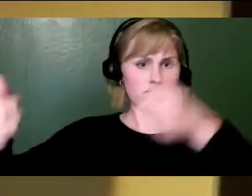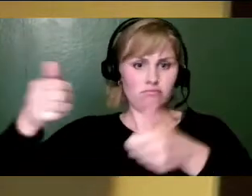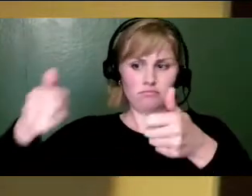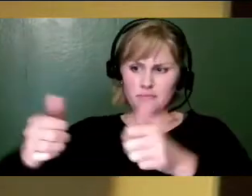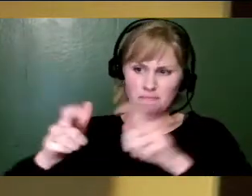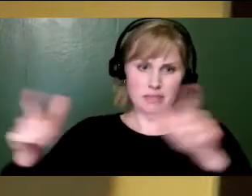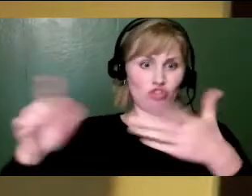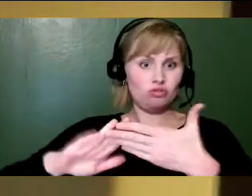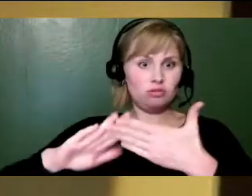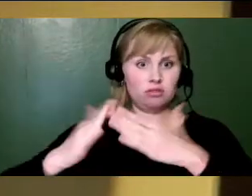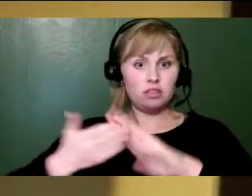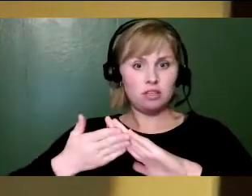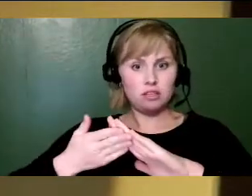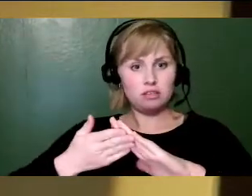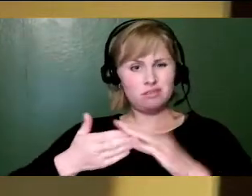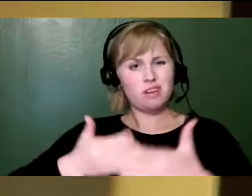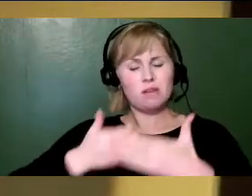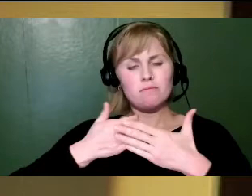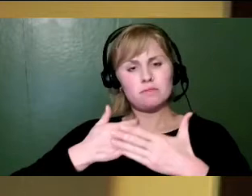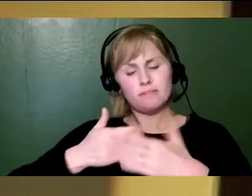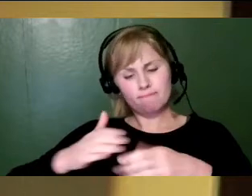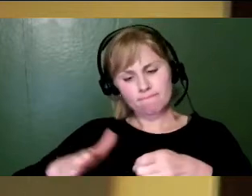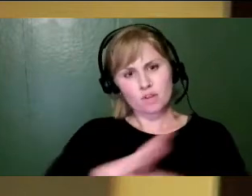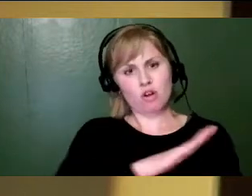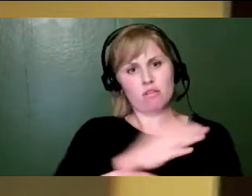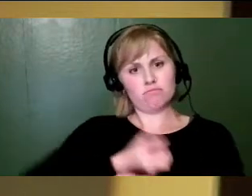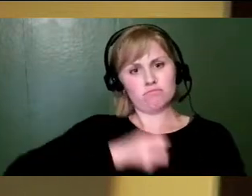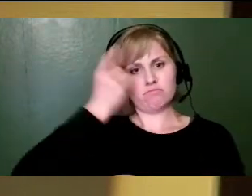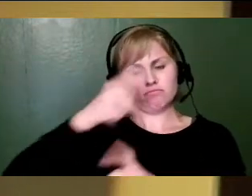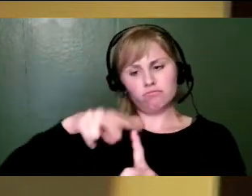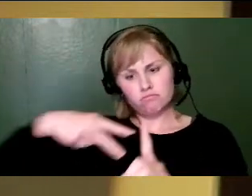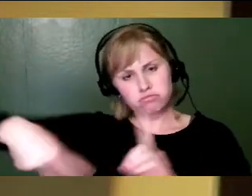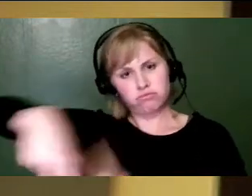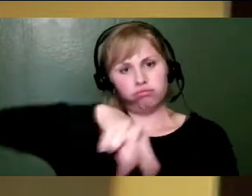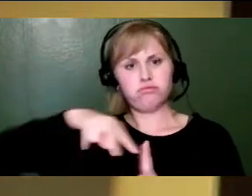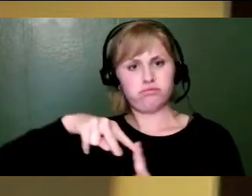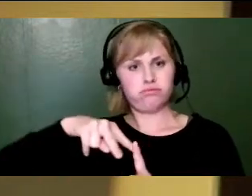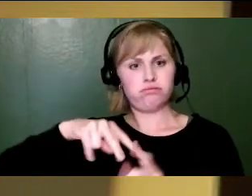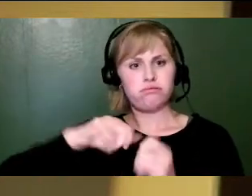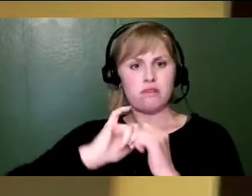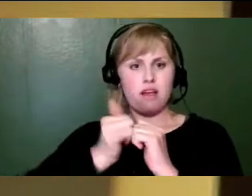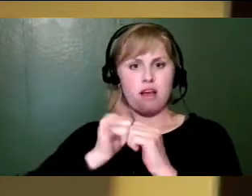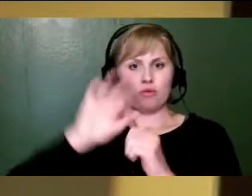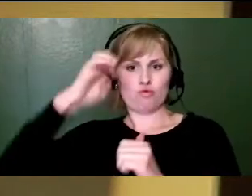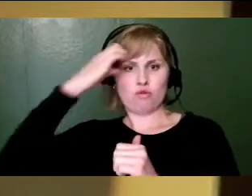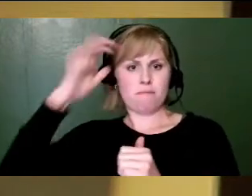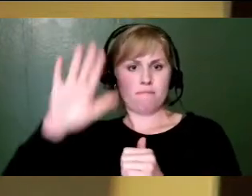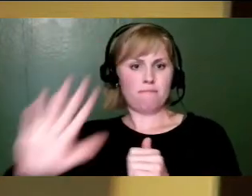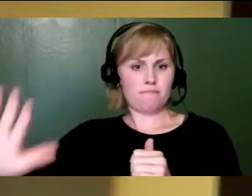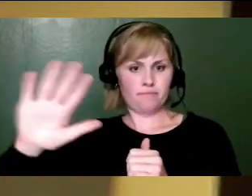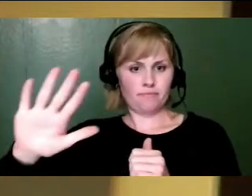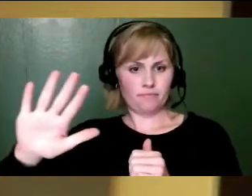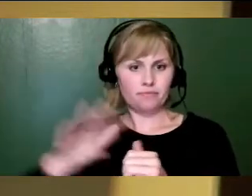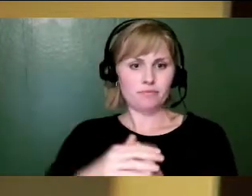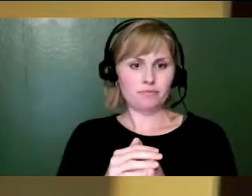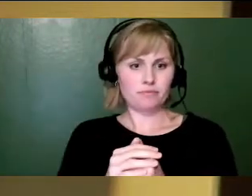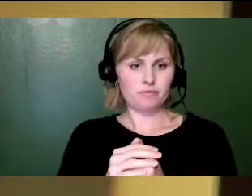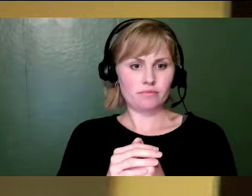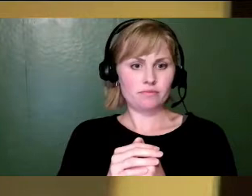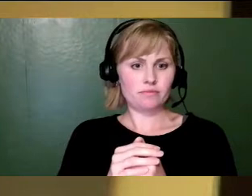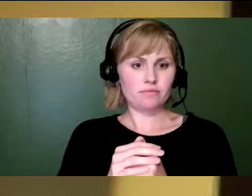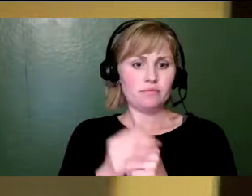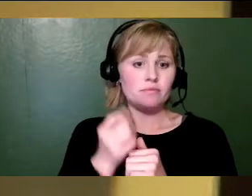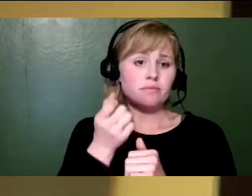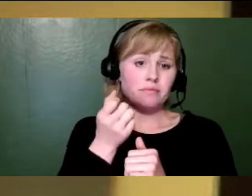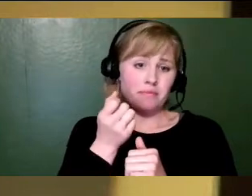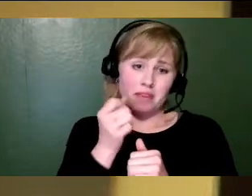view of how arbitration is actually practiced across Europe. Now, I should be a good cautious social scientist and